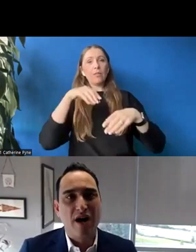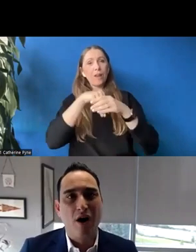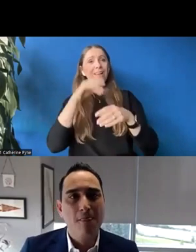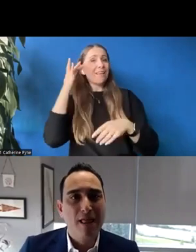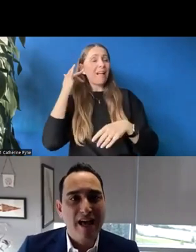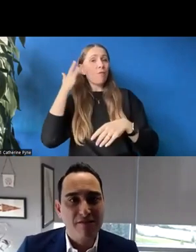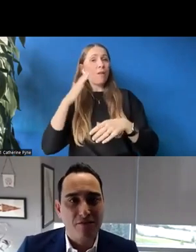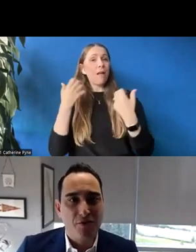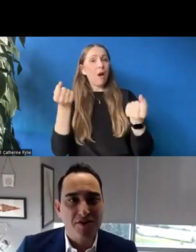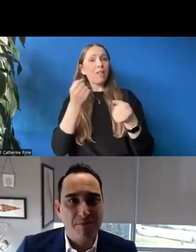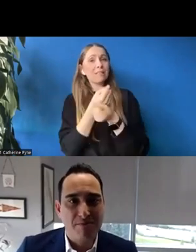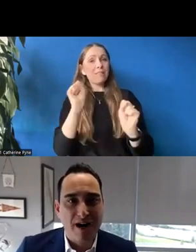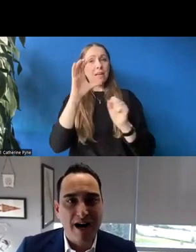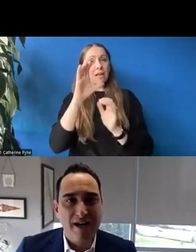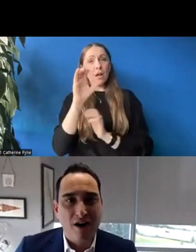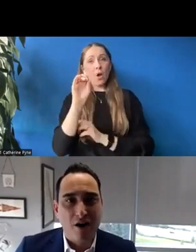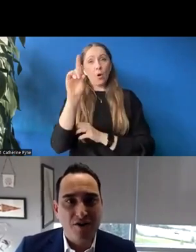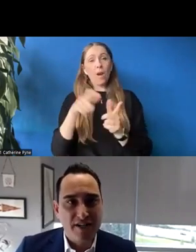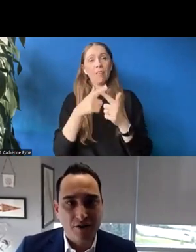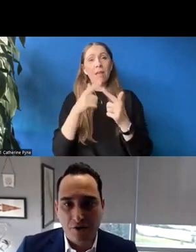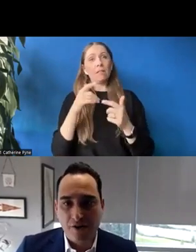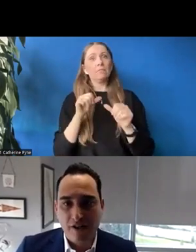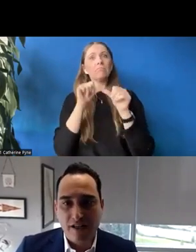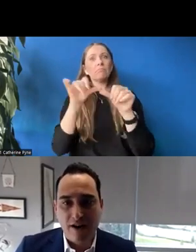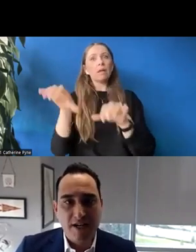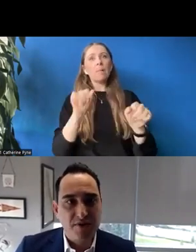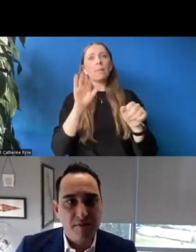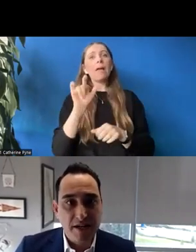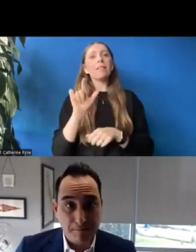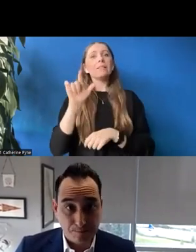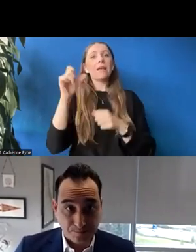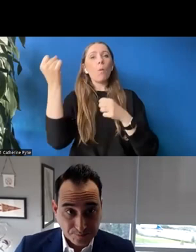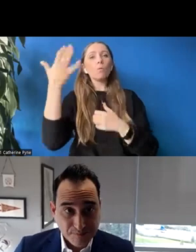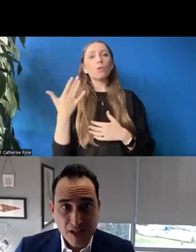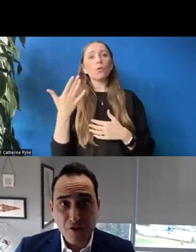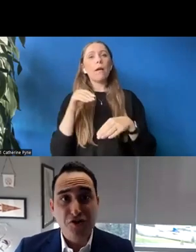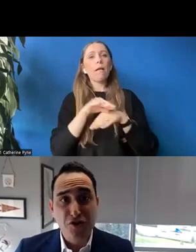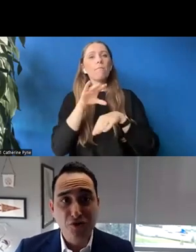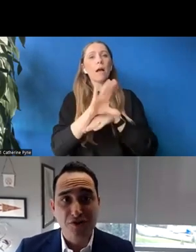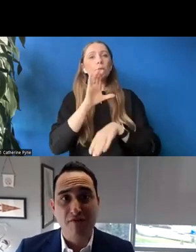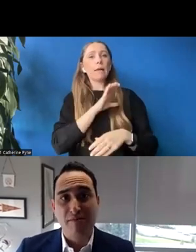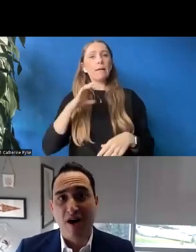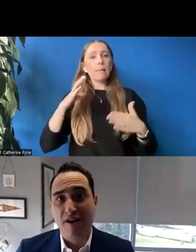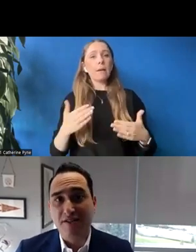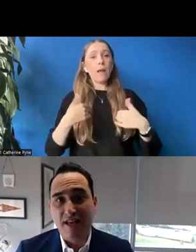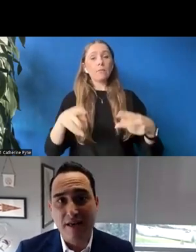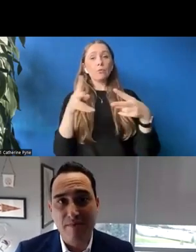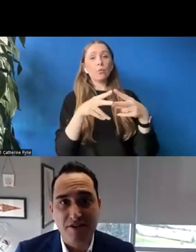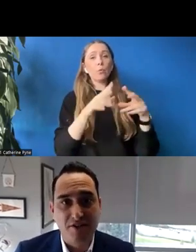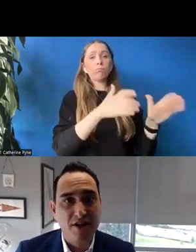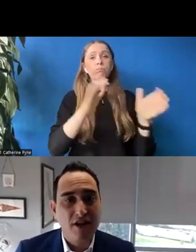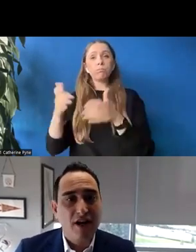Code as well, and further adopted by our stakeholder advisory committee. There are two governing bodies